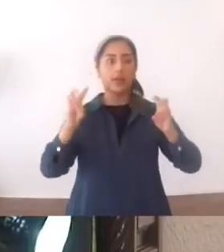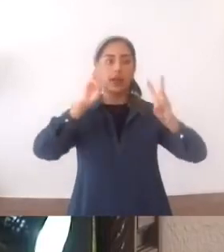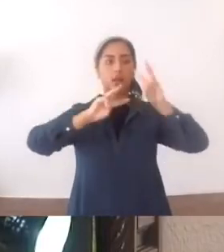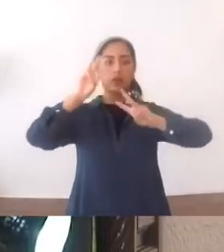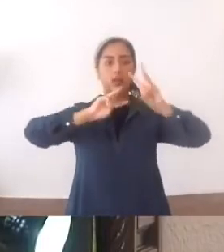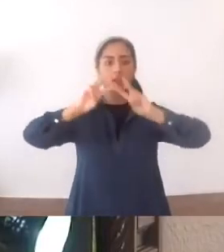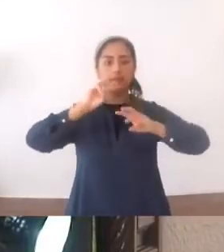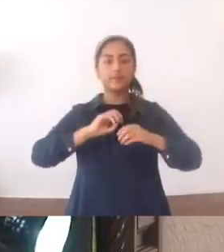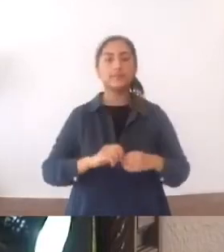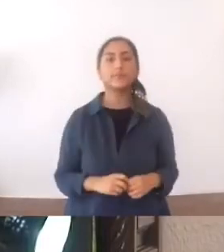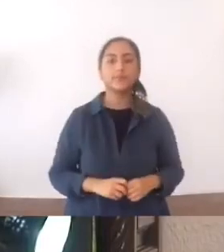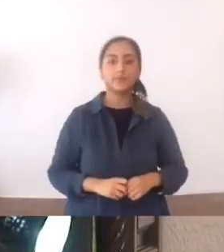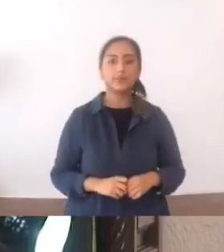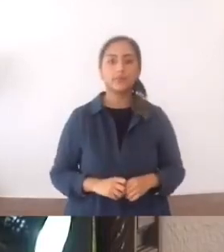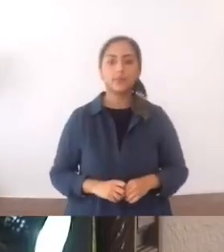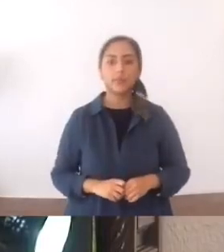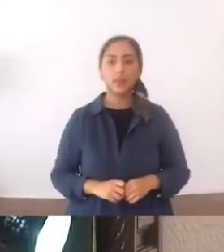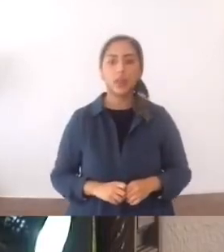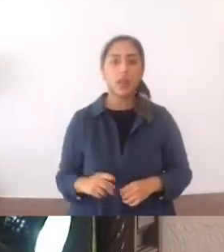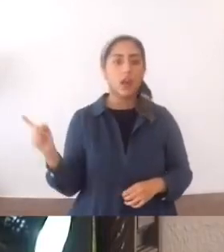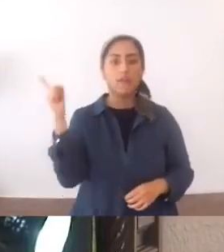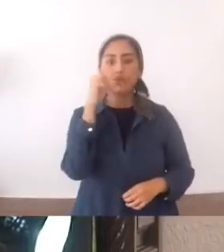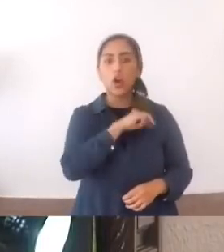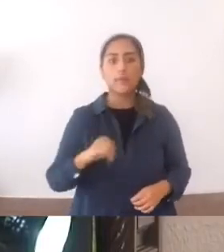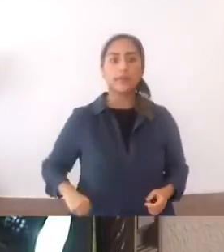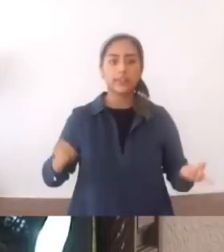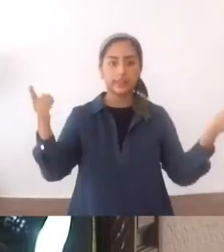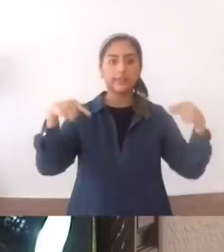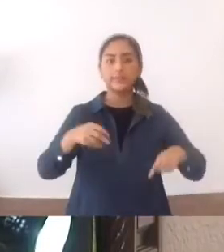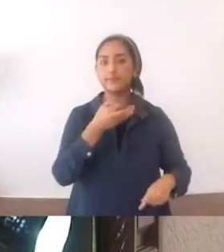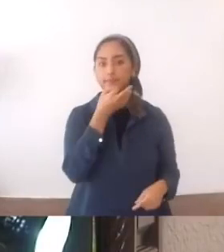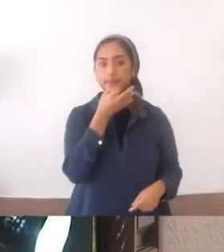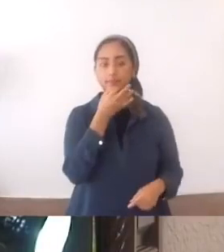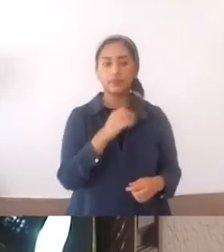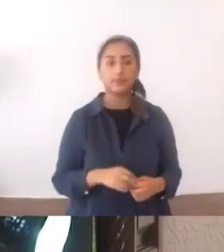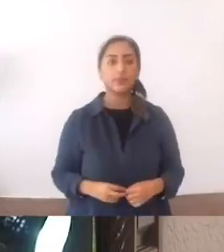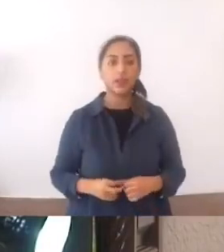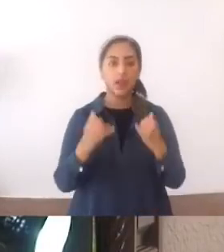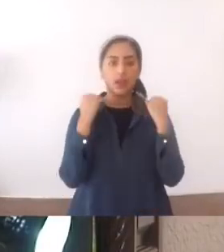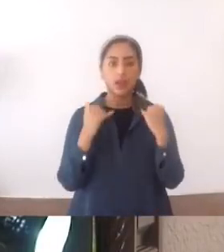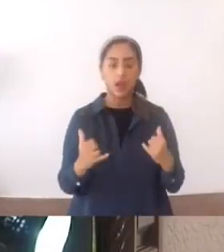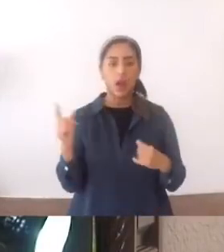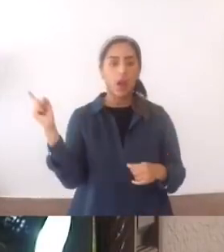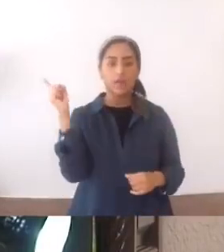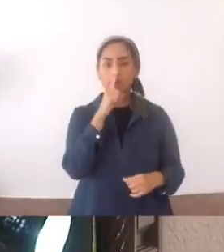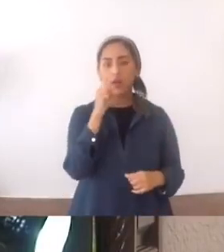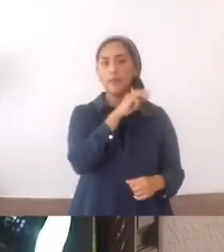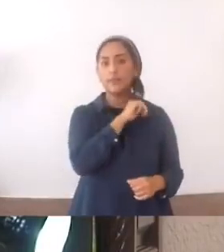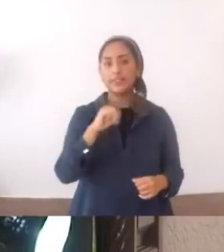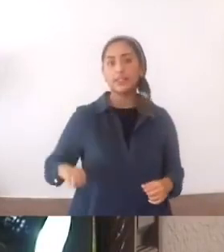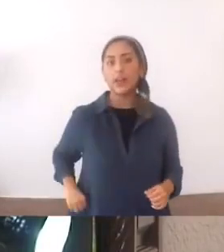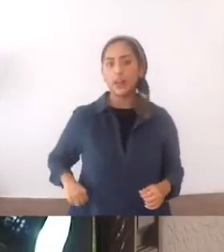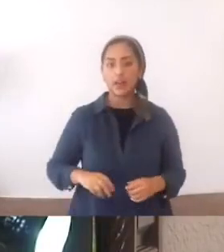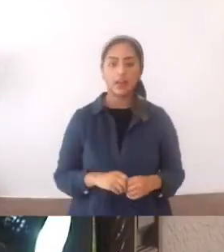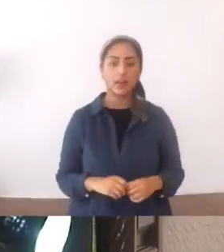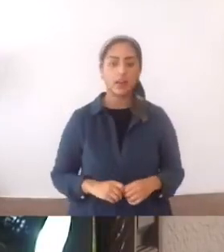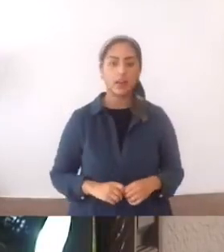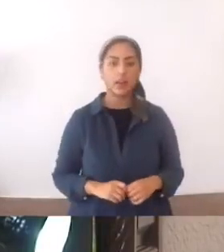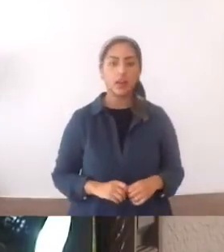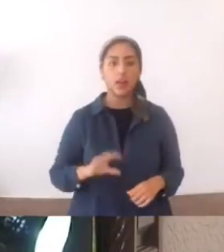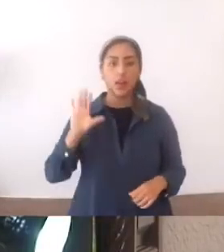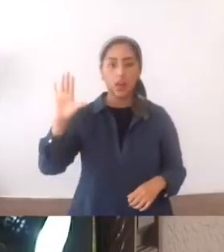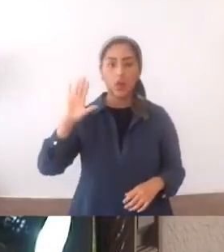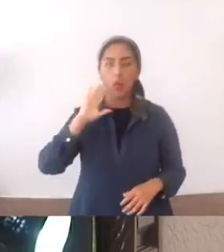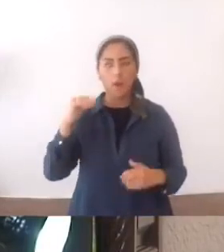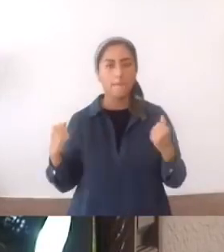profética. and to see the video of prophetic alert. Entonces ya viene el falso Mesías. So the fake Messiah is coming. Ahora, el falso Mesías Now